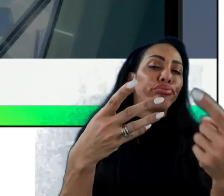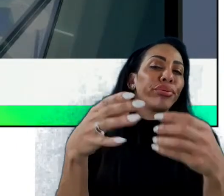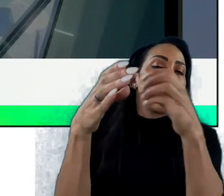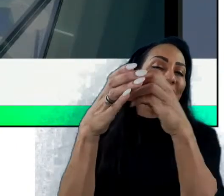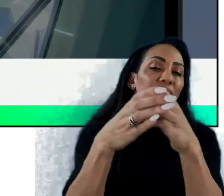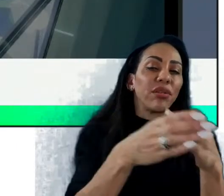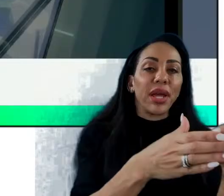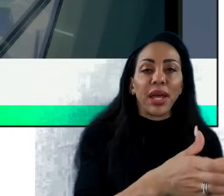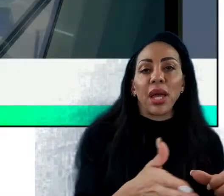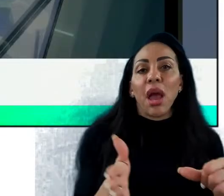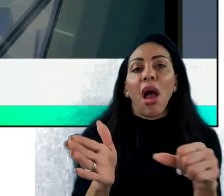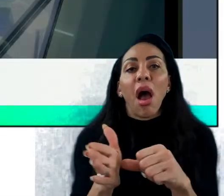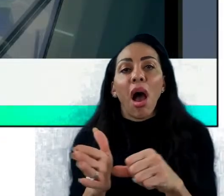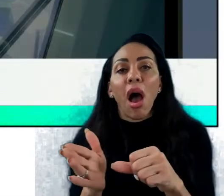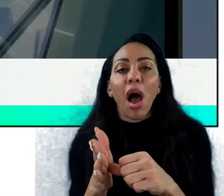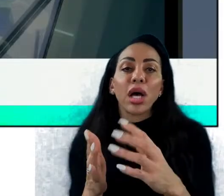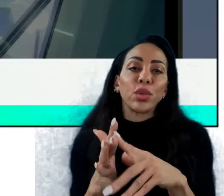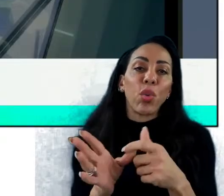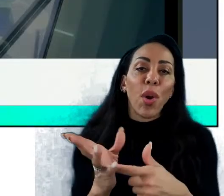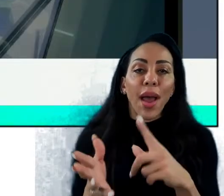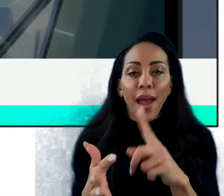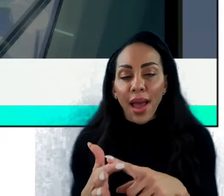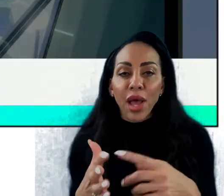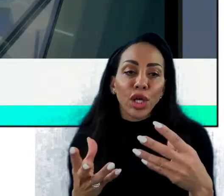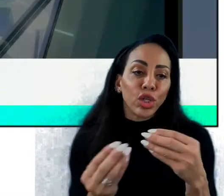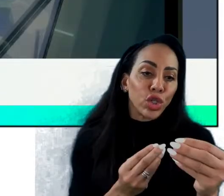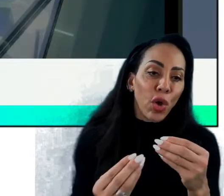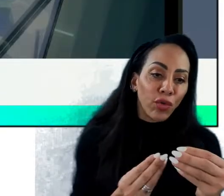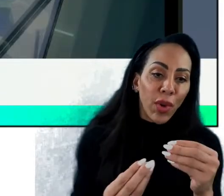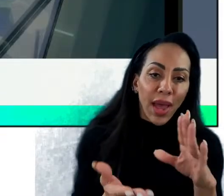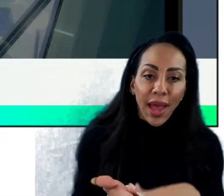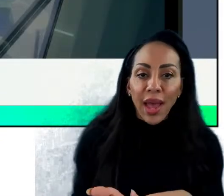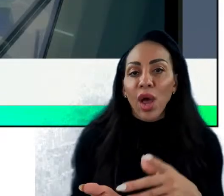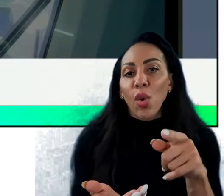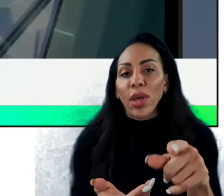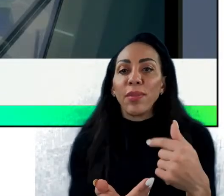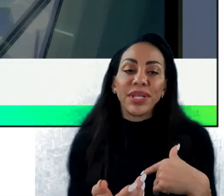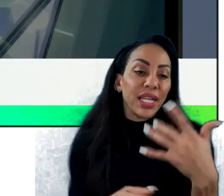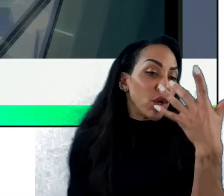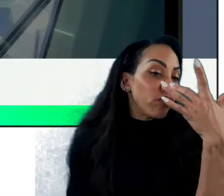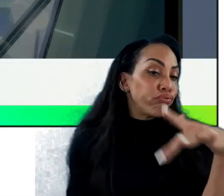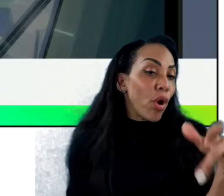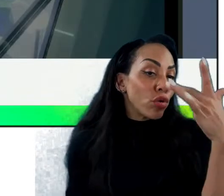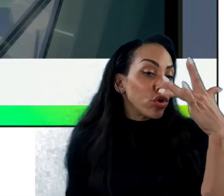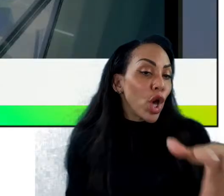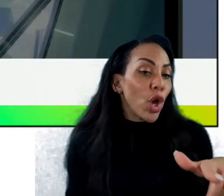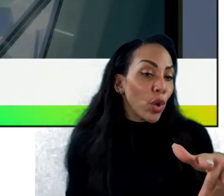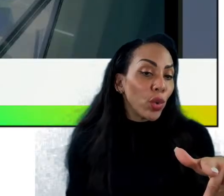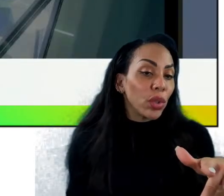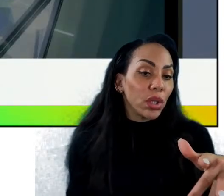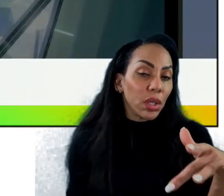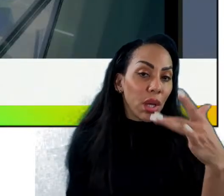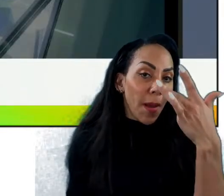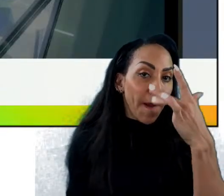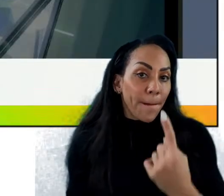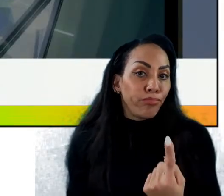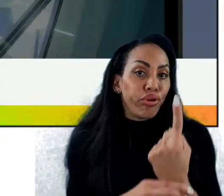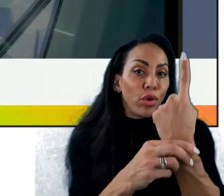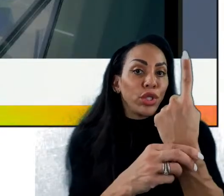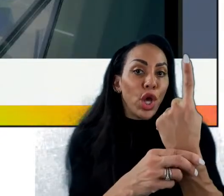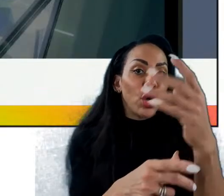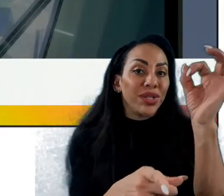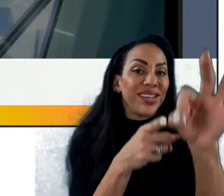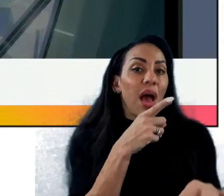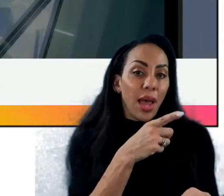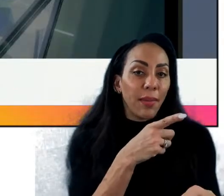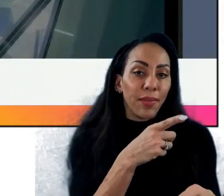and we entered it into the non-commercial software prototype category because at the time we were still prototyping it. We hadn't actually finished the app,